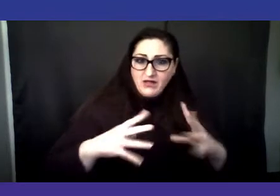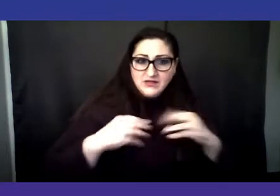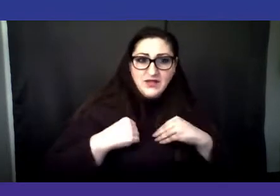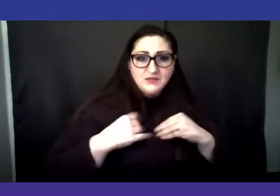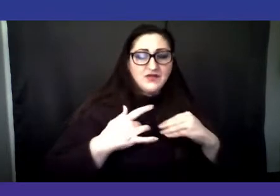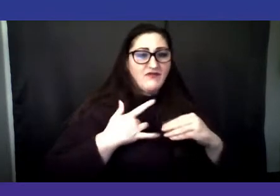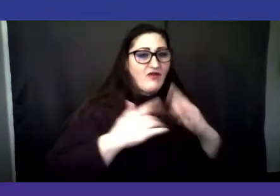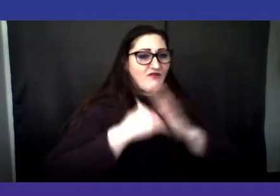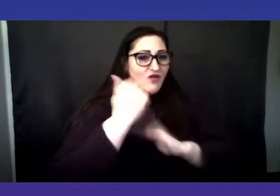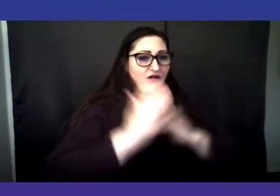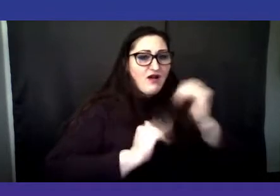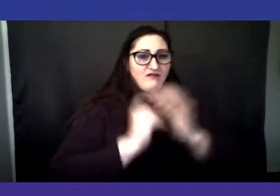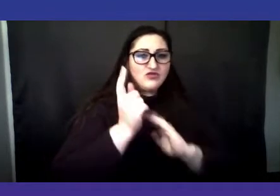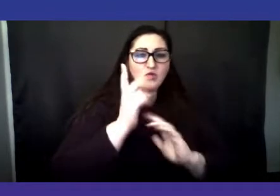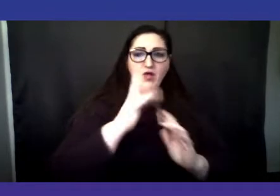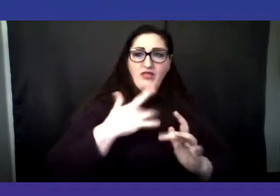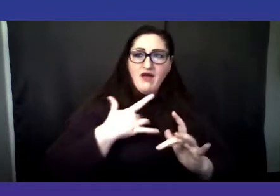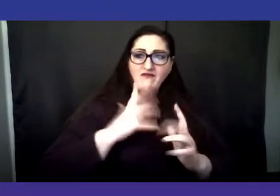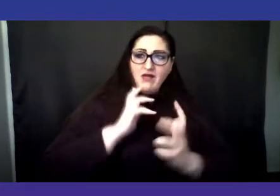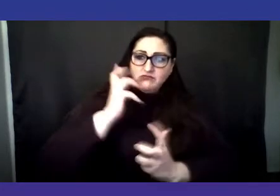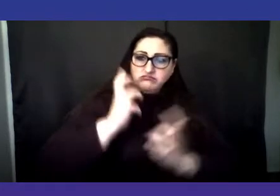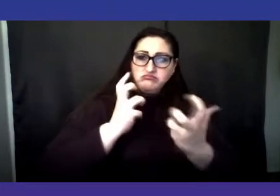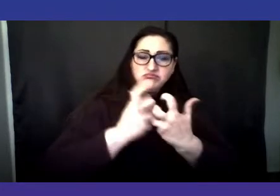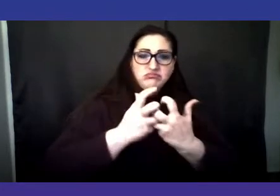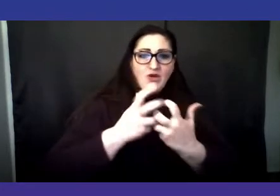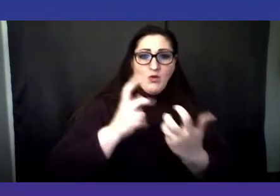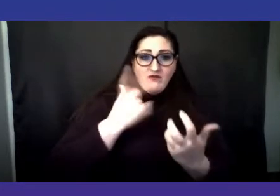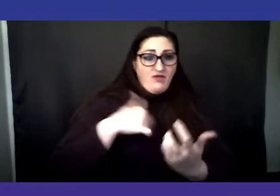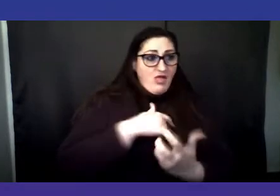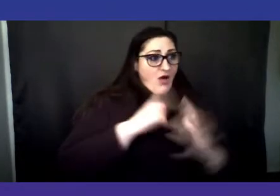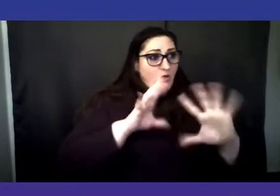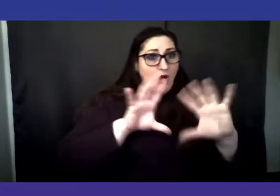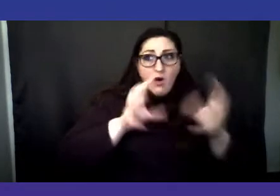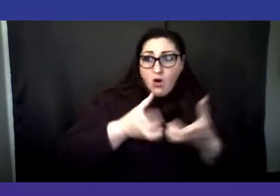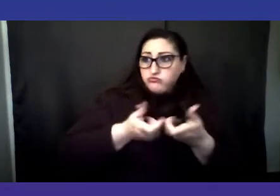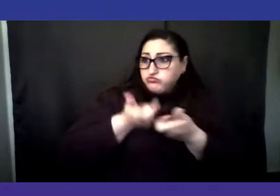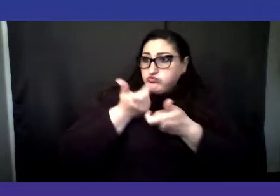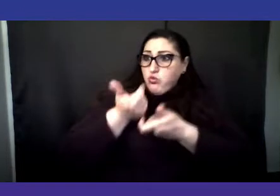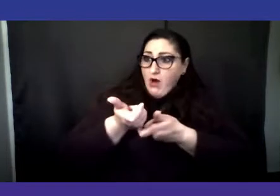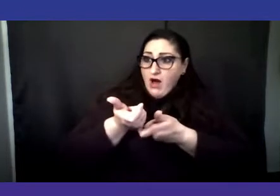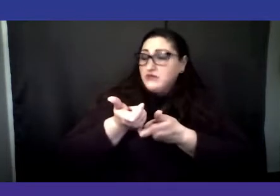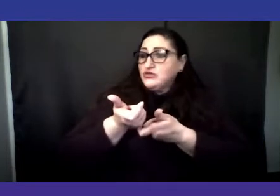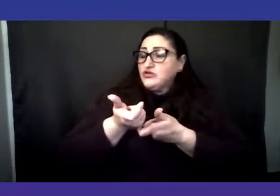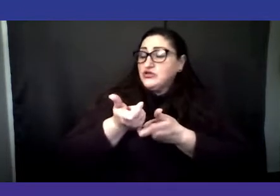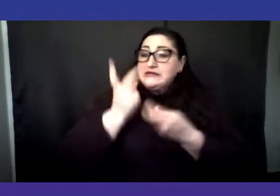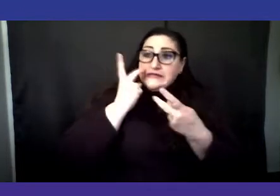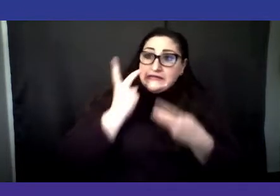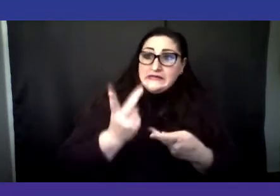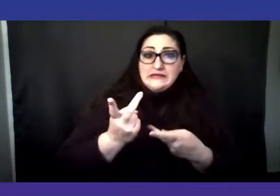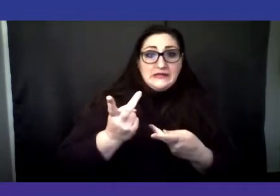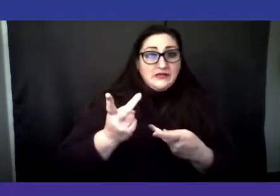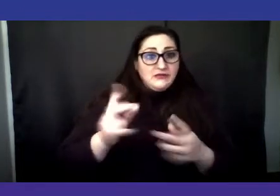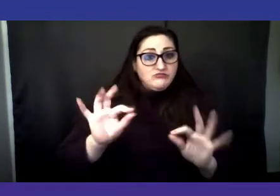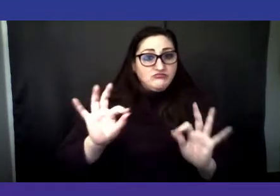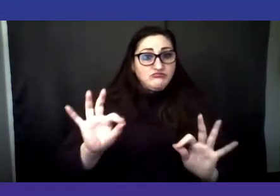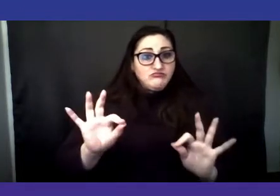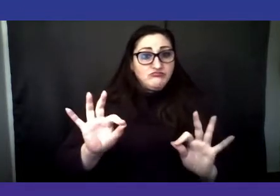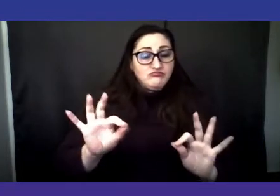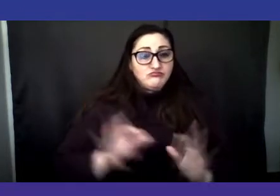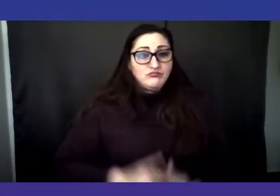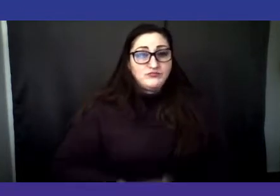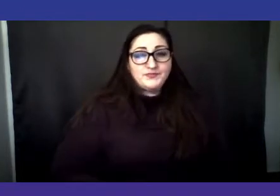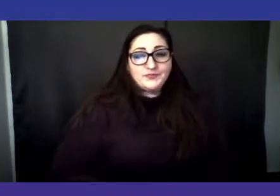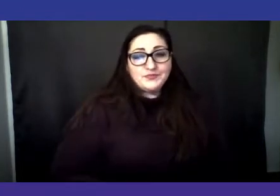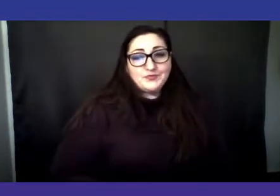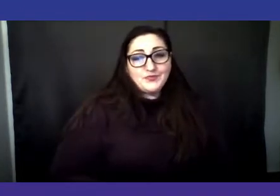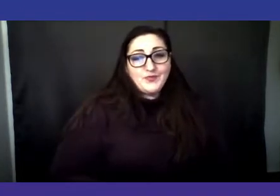is to look back and remember this time as the era